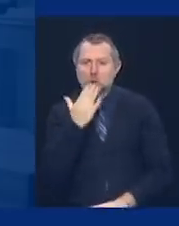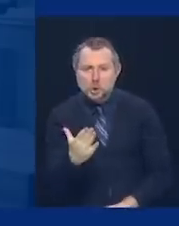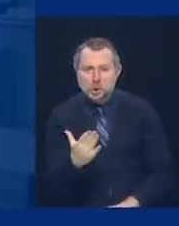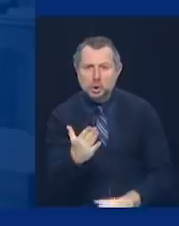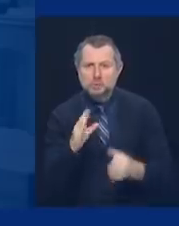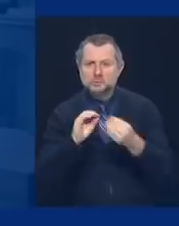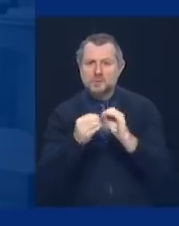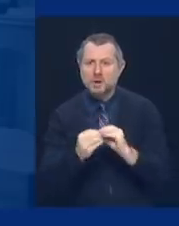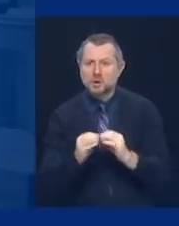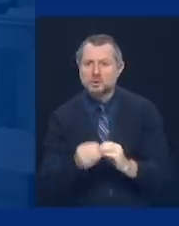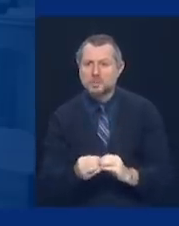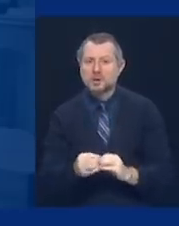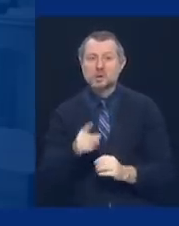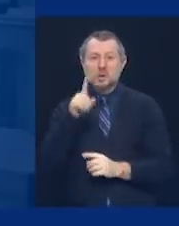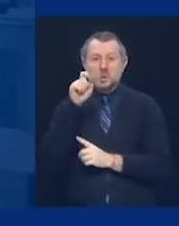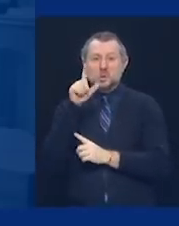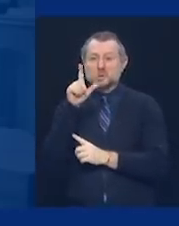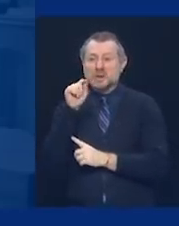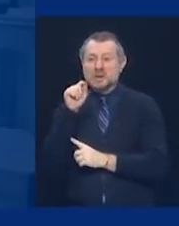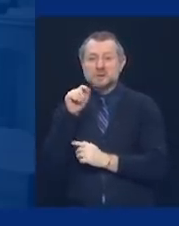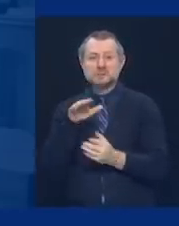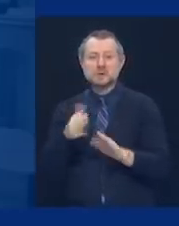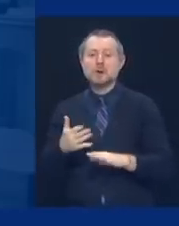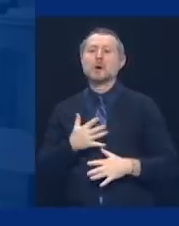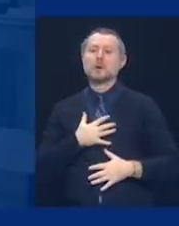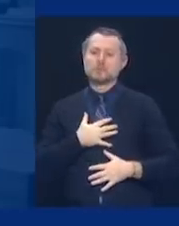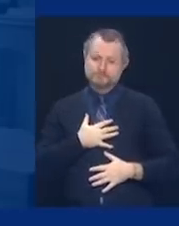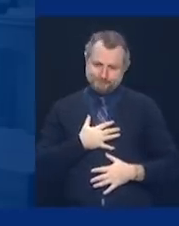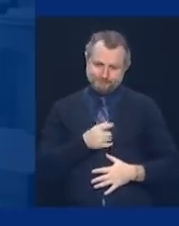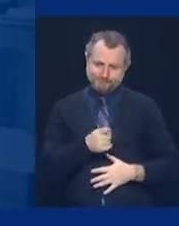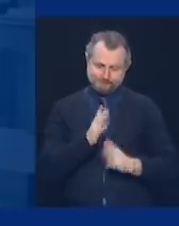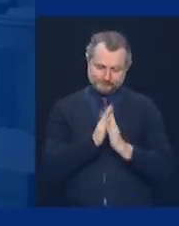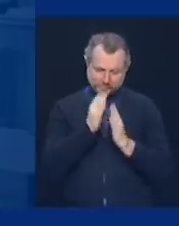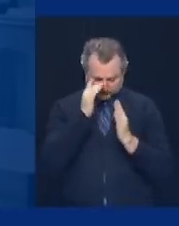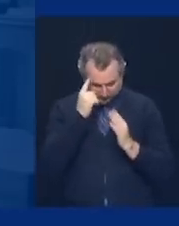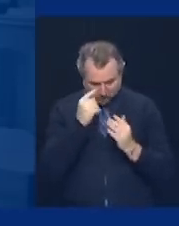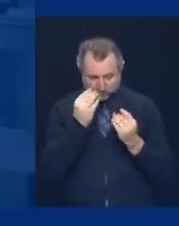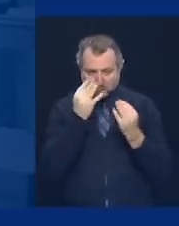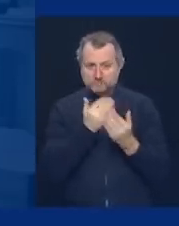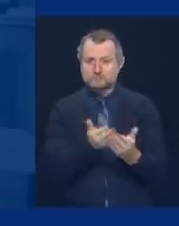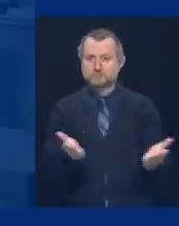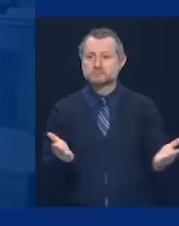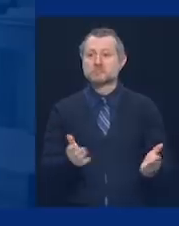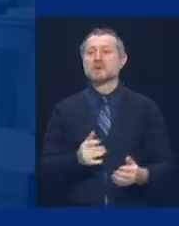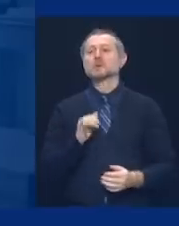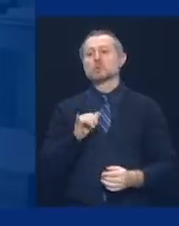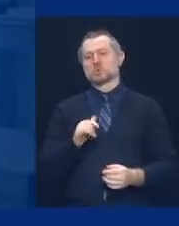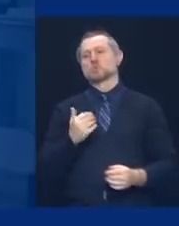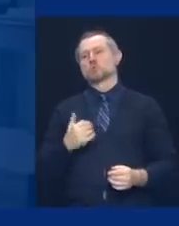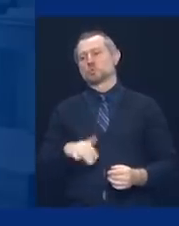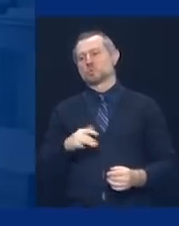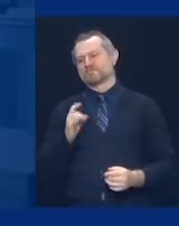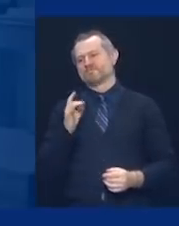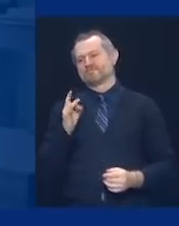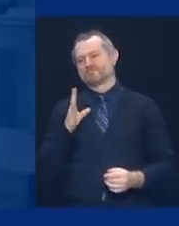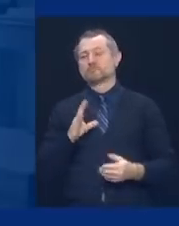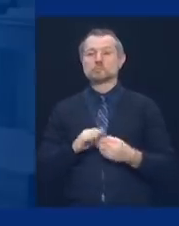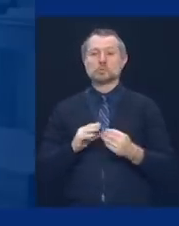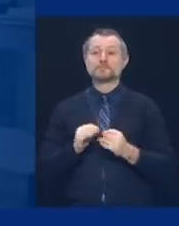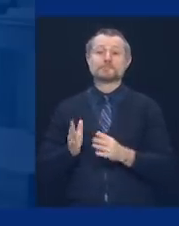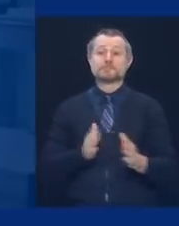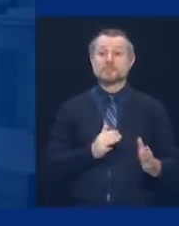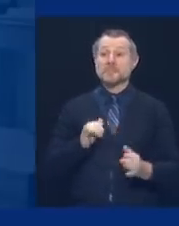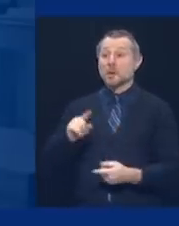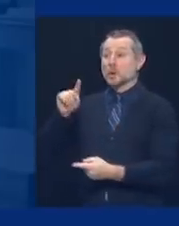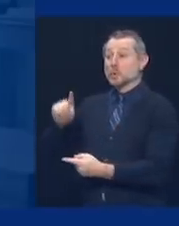120 deaths are in our thoughts and prayers. And that is terrible news. Reduction in ICU,